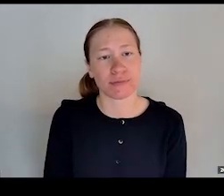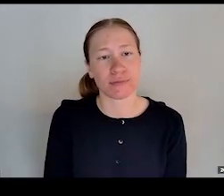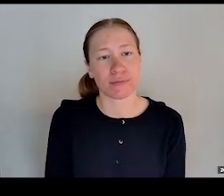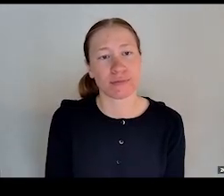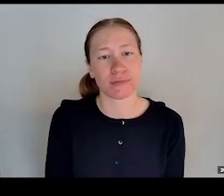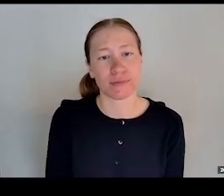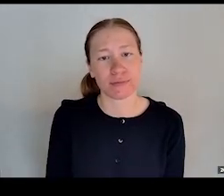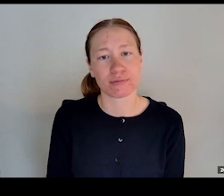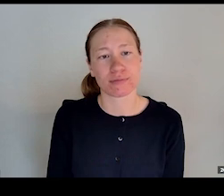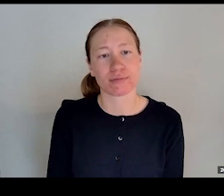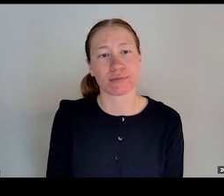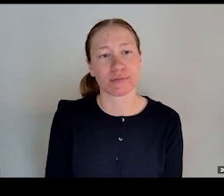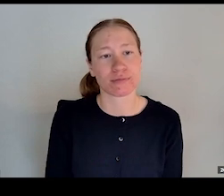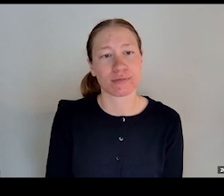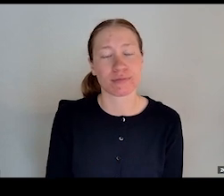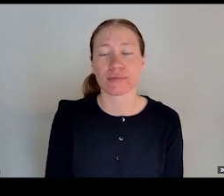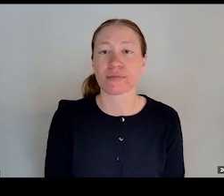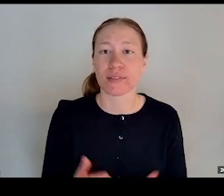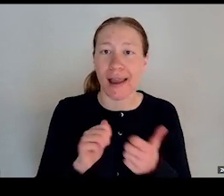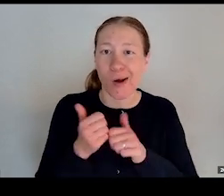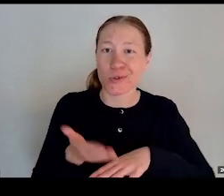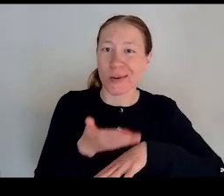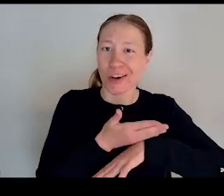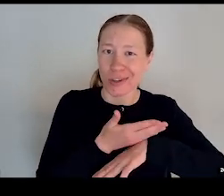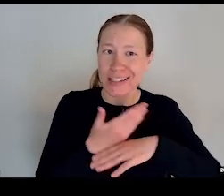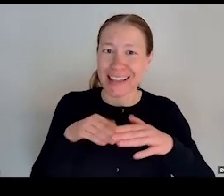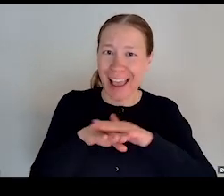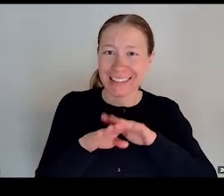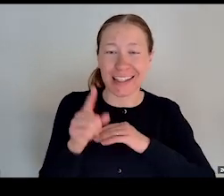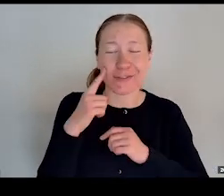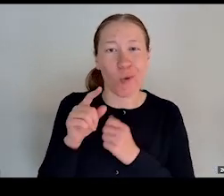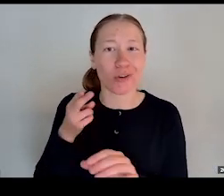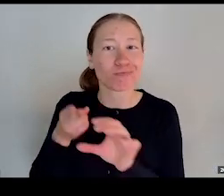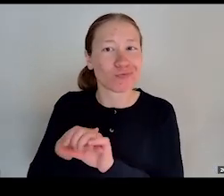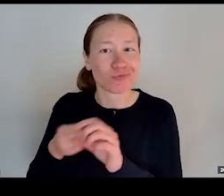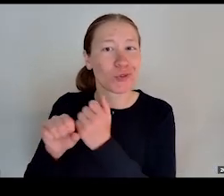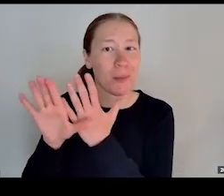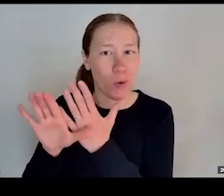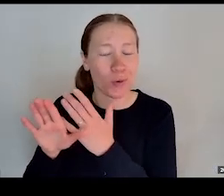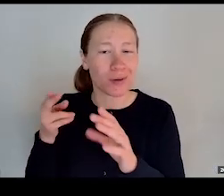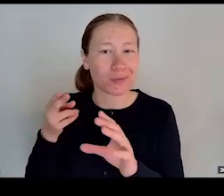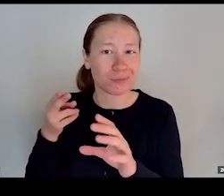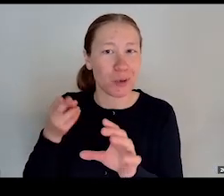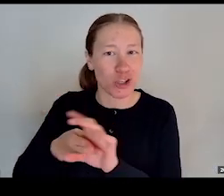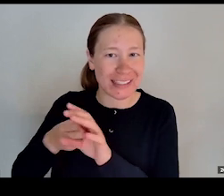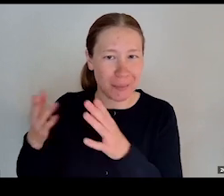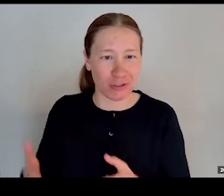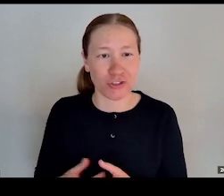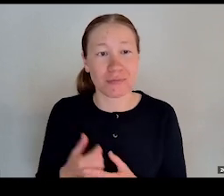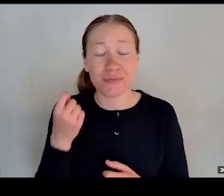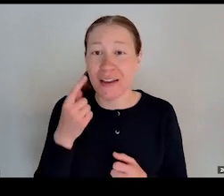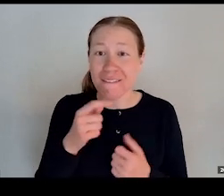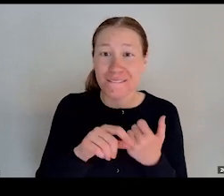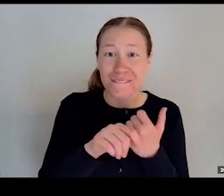And then ways to increase that access for remote participation. I've been talking a lot about making sure people have access to video,